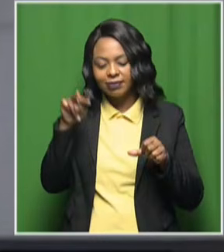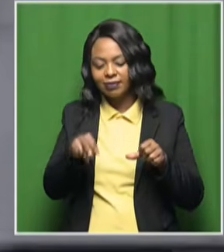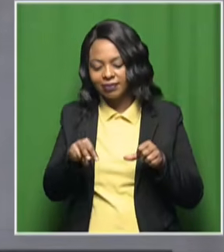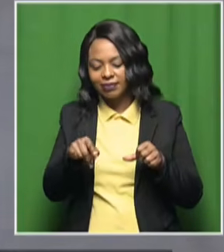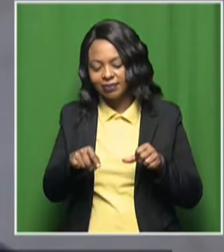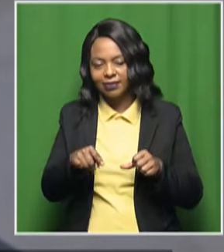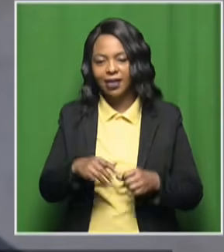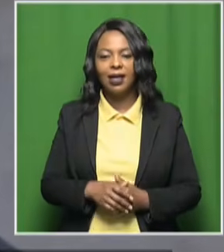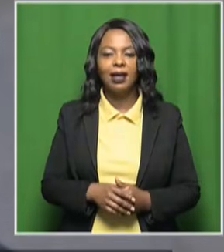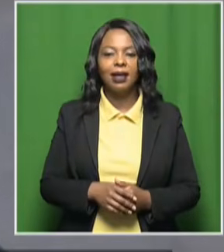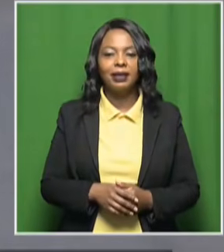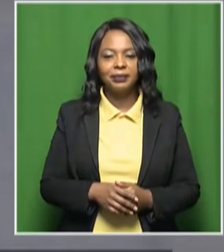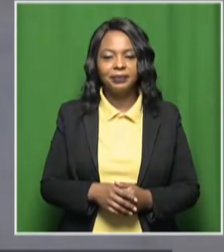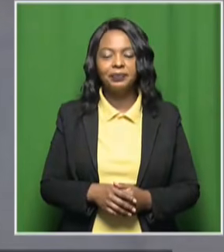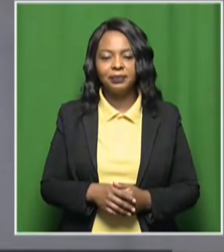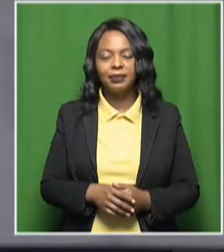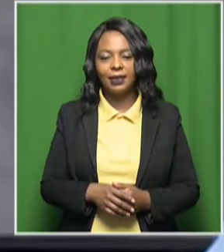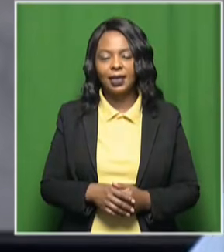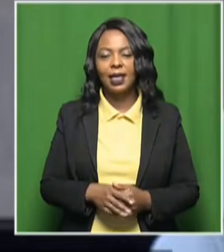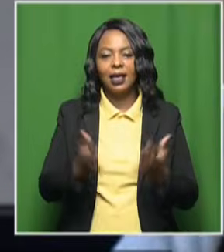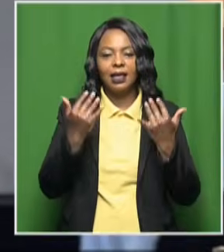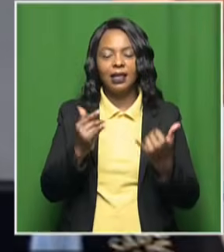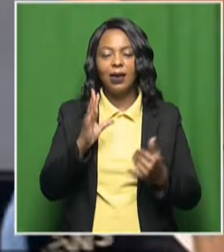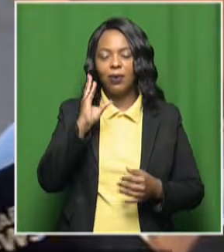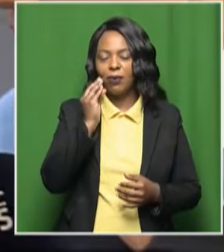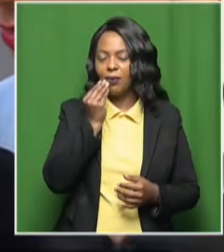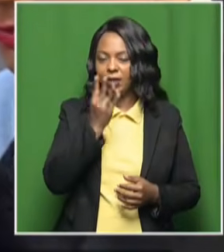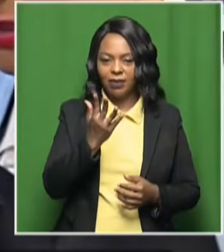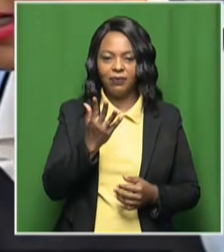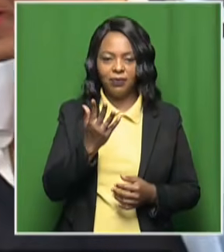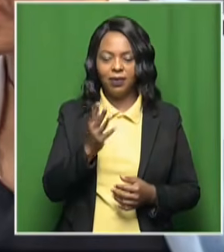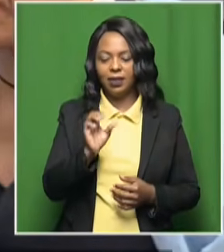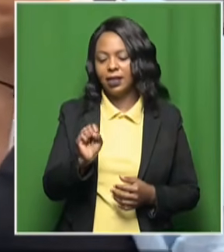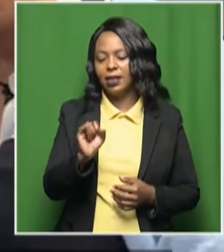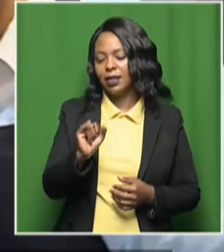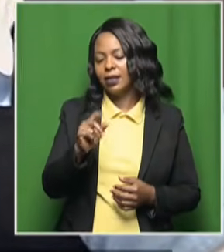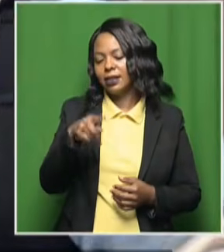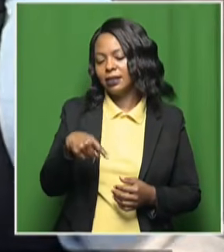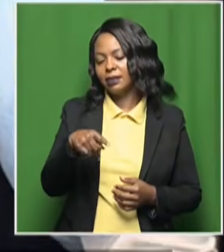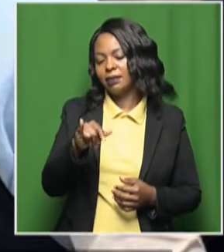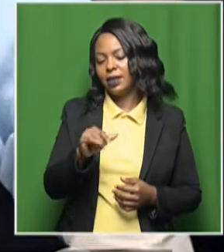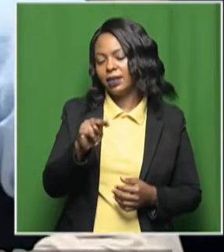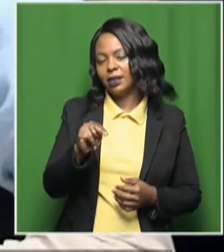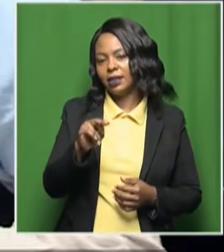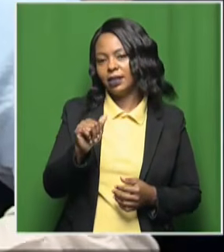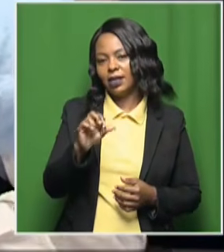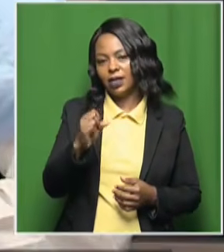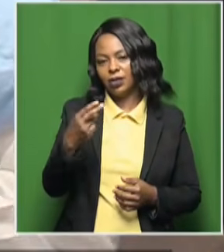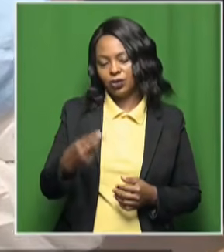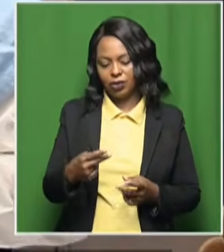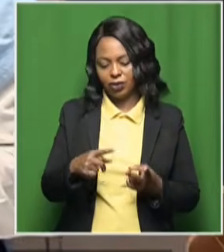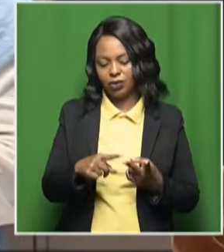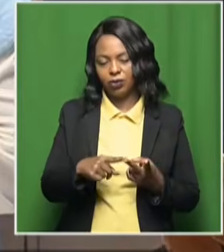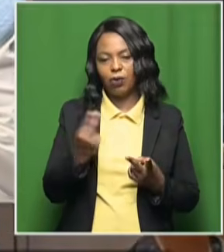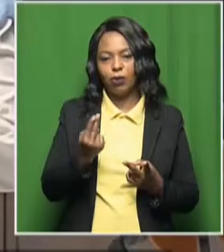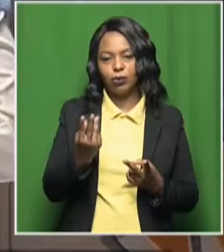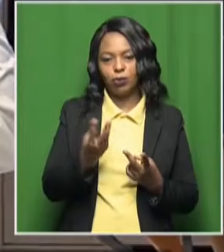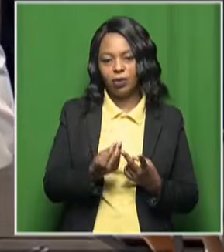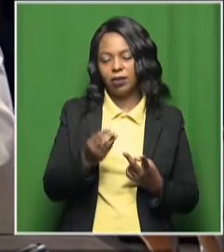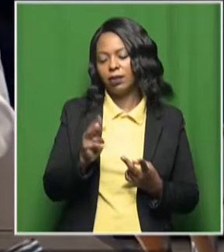the wonderful mushrooms and the spinach here at the moment. We're putting a little bit more, and as that goes in